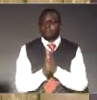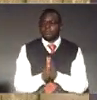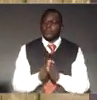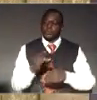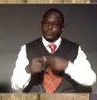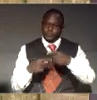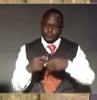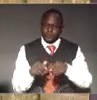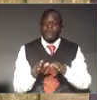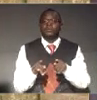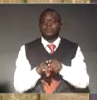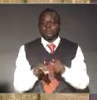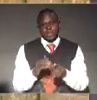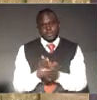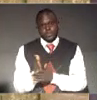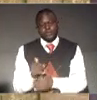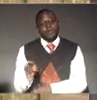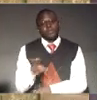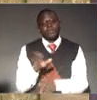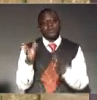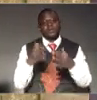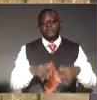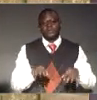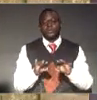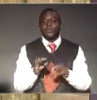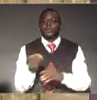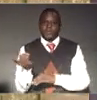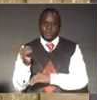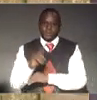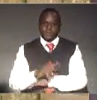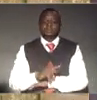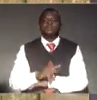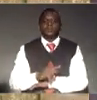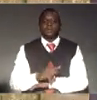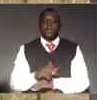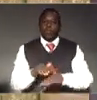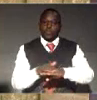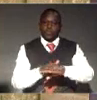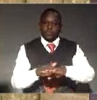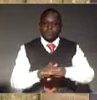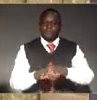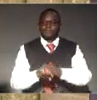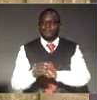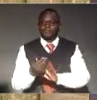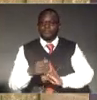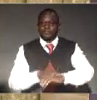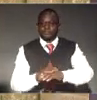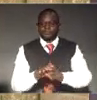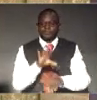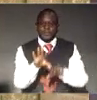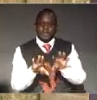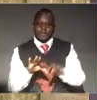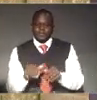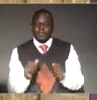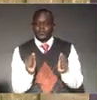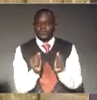there, of course, highlighting the importance of that day. One of them, of course, being the washing of the feet of selected